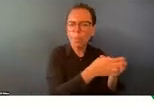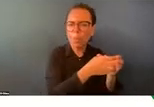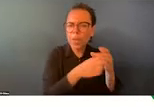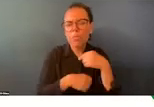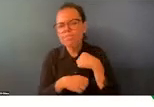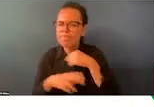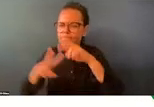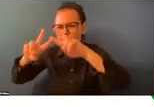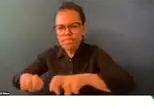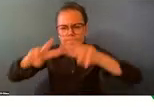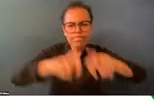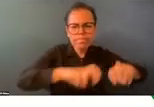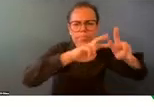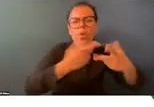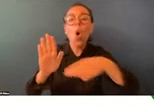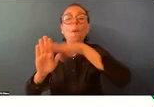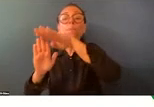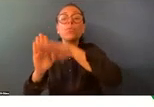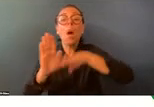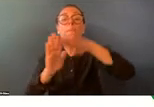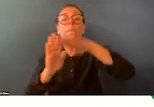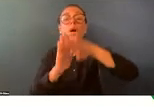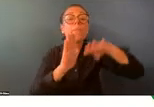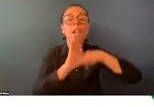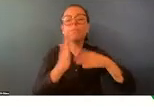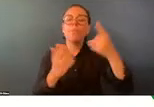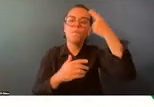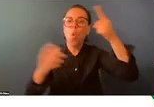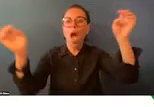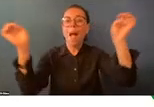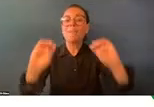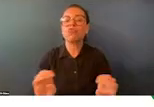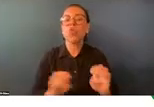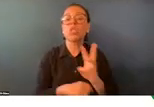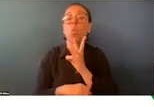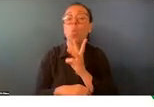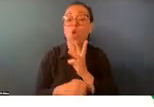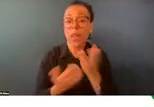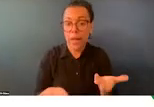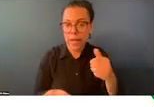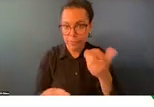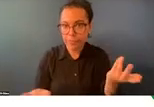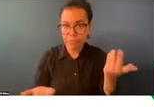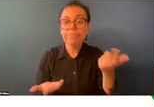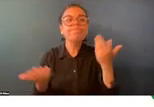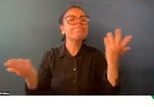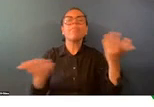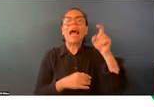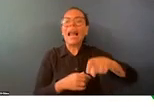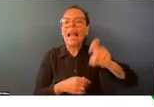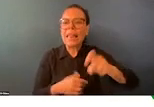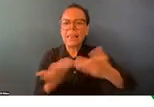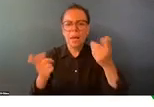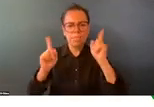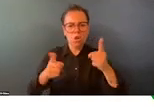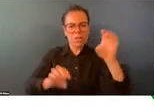Organization to introduce water safety plan in two pilot villages of Tajikistan. The World Health Organization tool is a